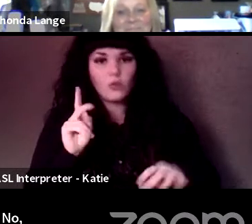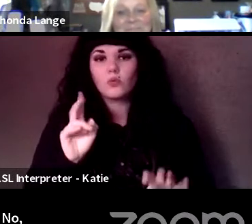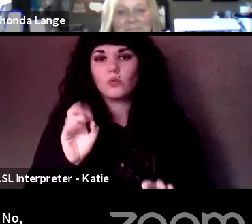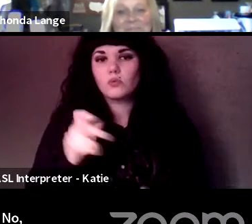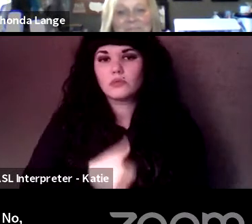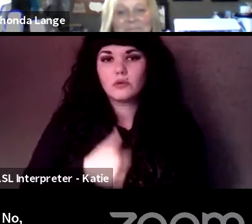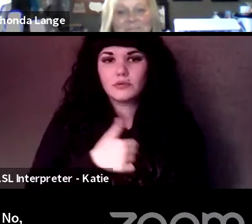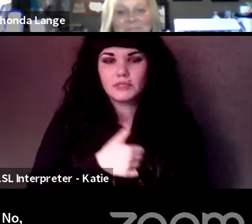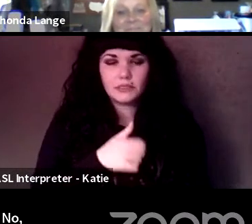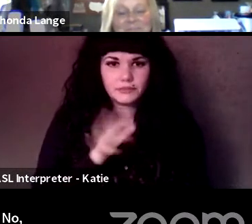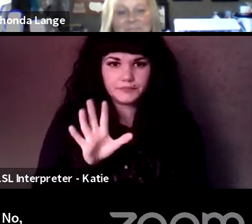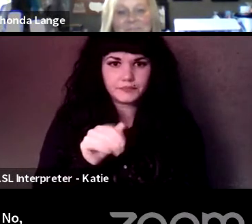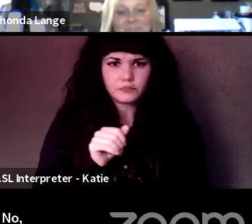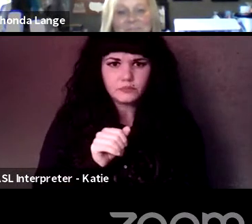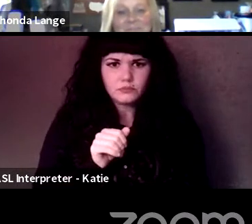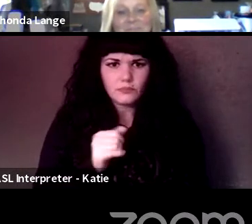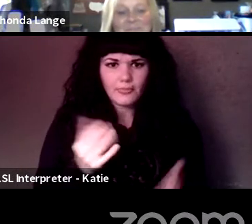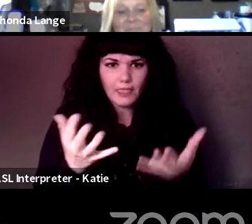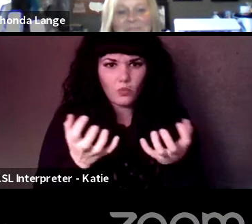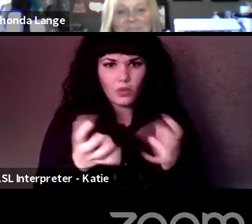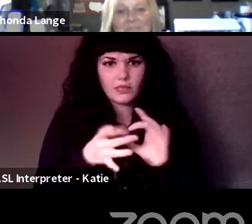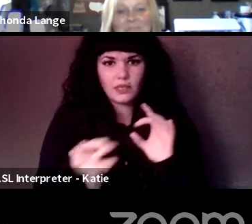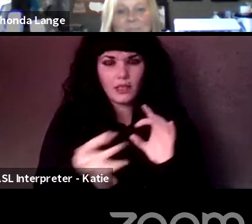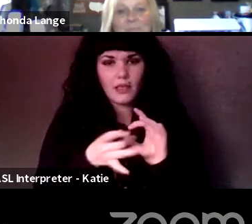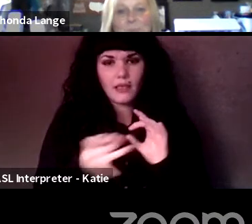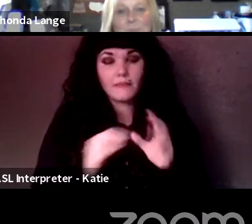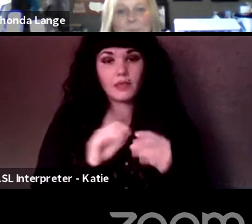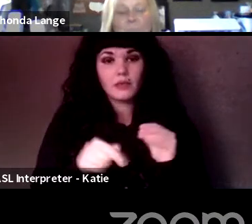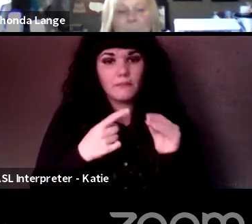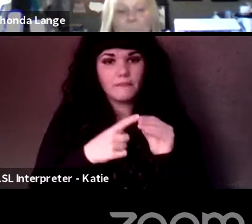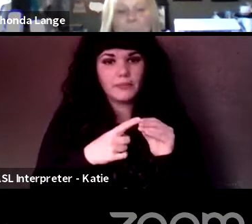Yeah, I wanted to comment on the